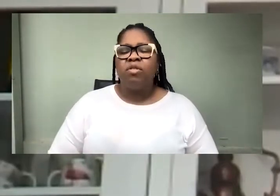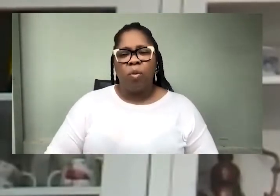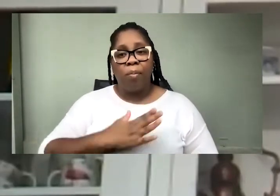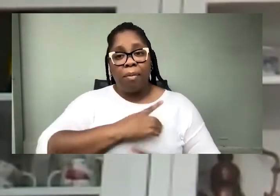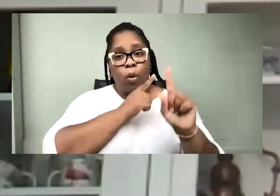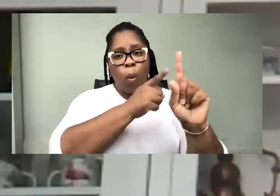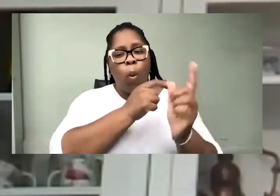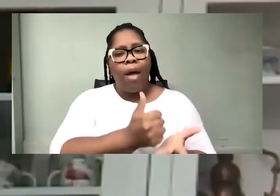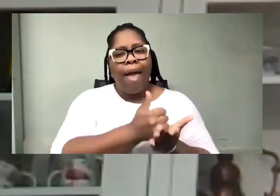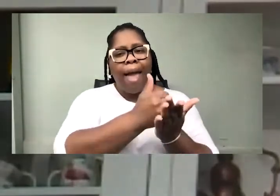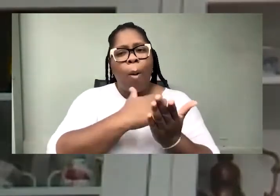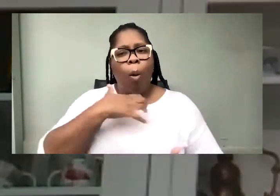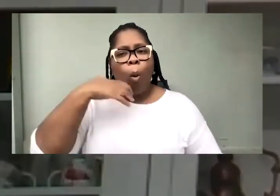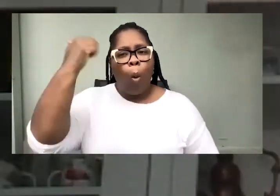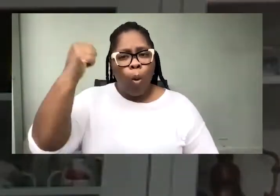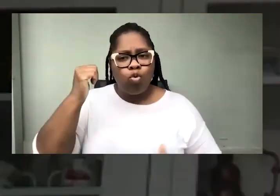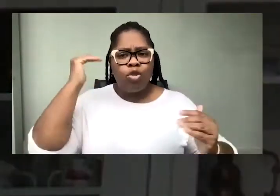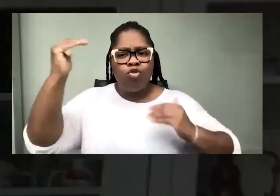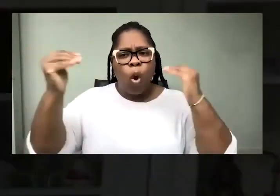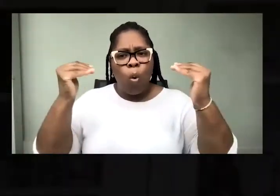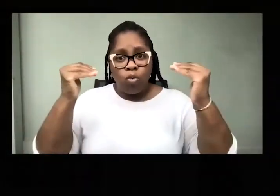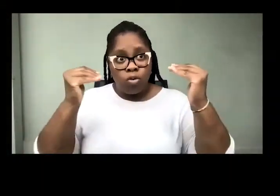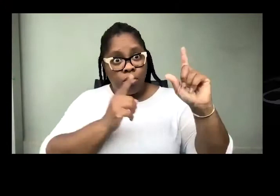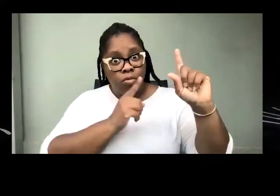older adults to reach their goals and